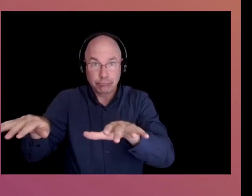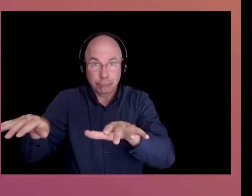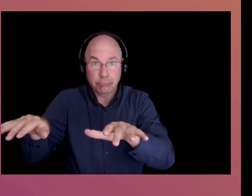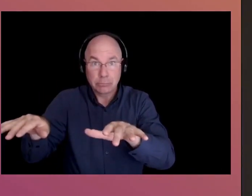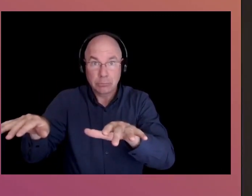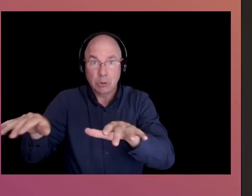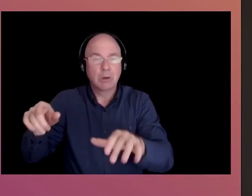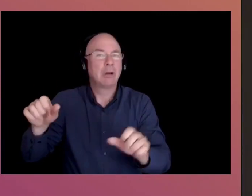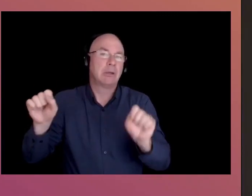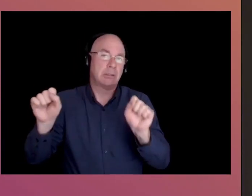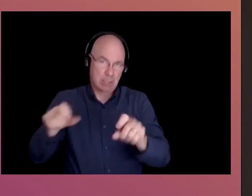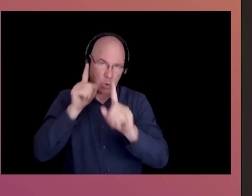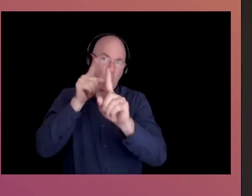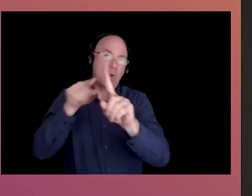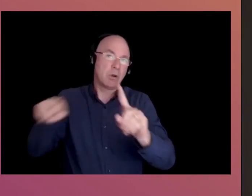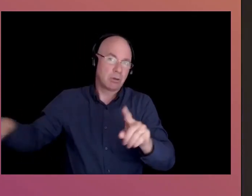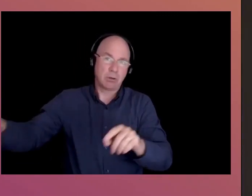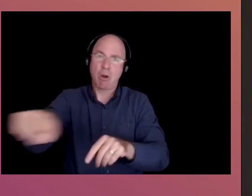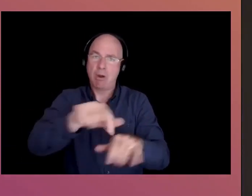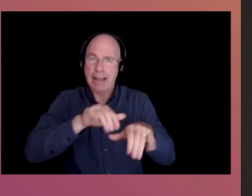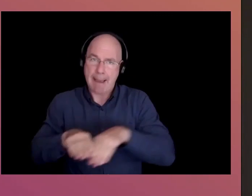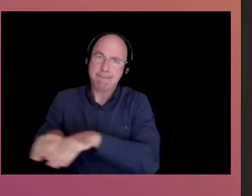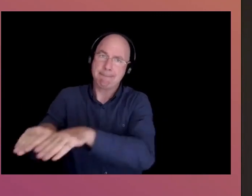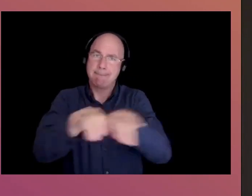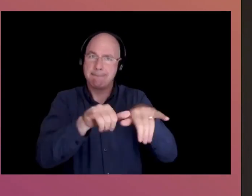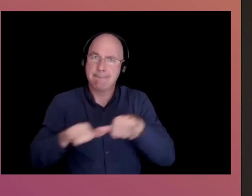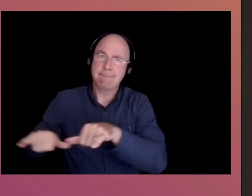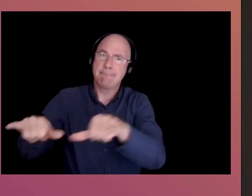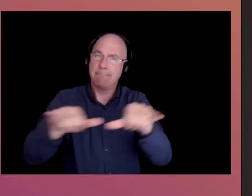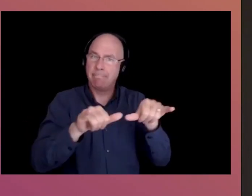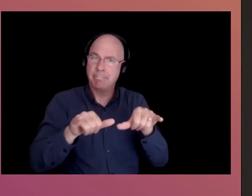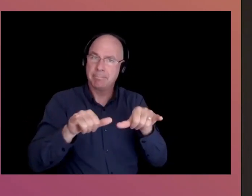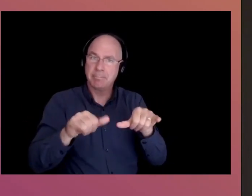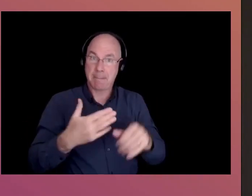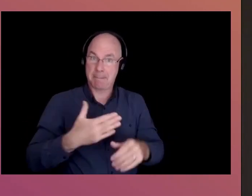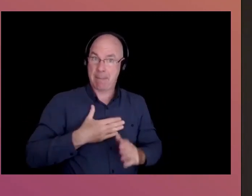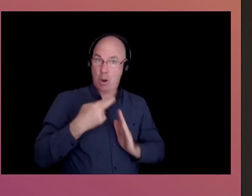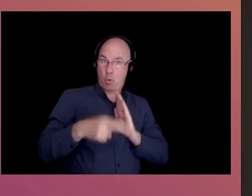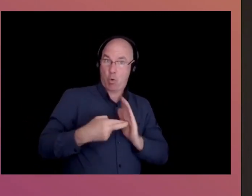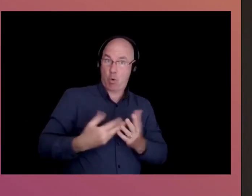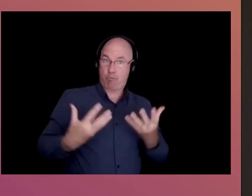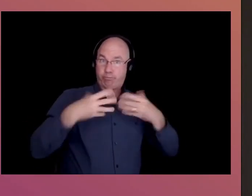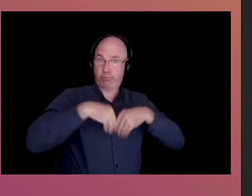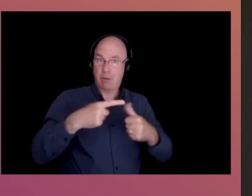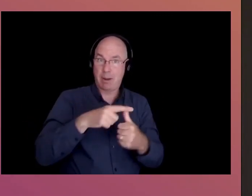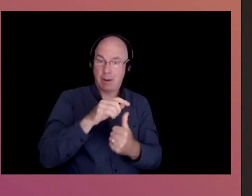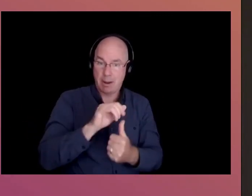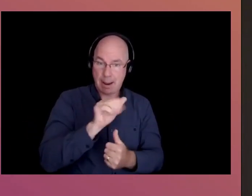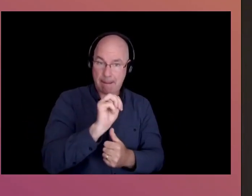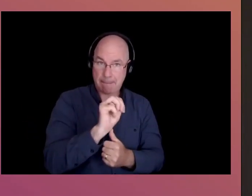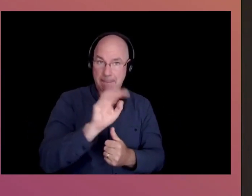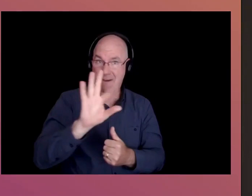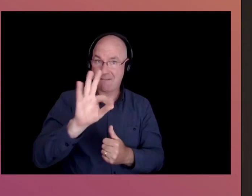we should be able to achieve it. By combining my roles as an IBM fellow, a researcher